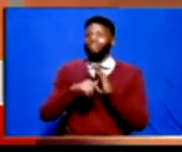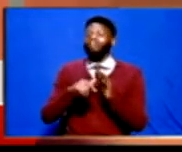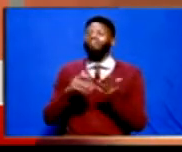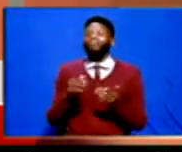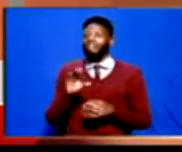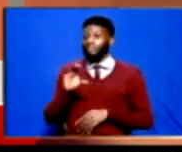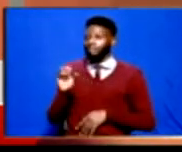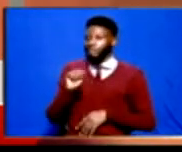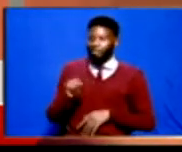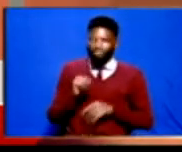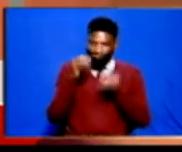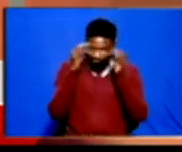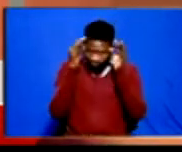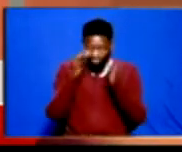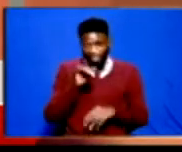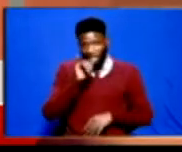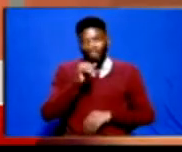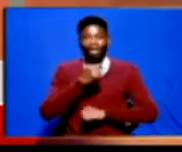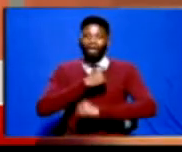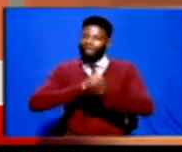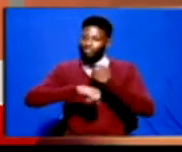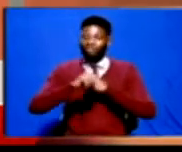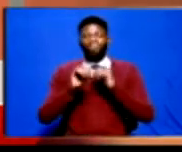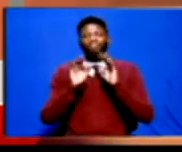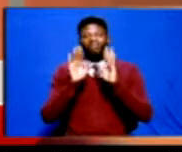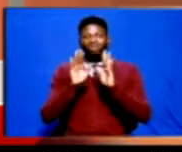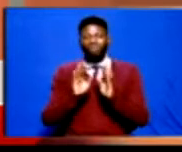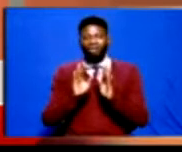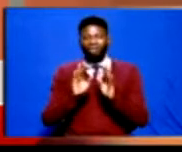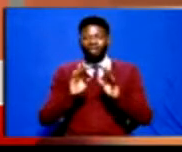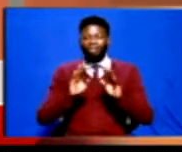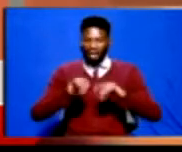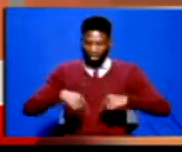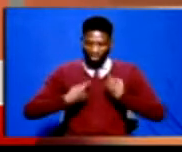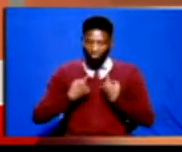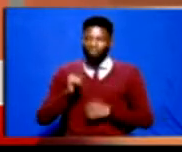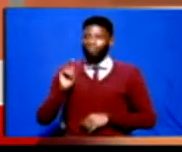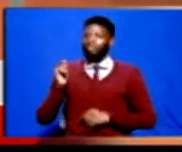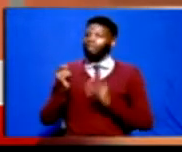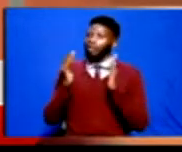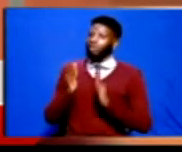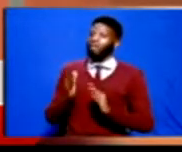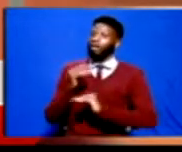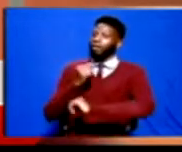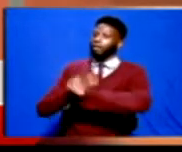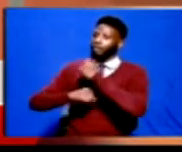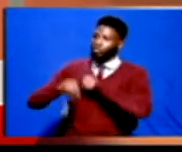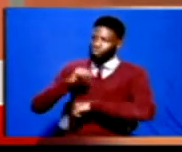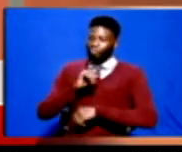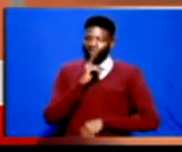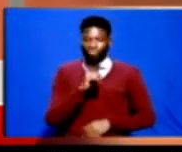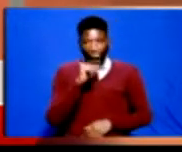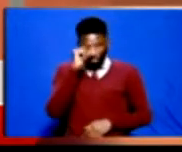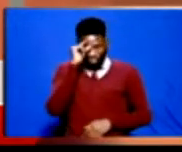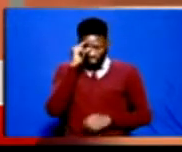this activity, it would be very prudent if we could do it as Kenyans. And so the government then